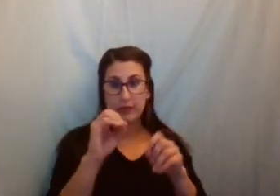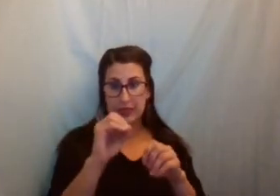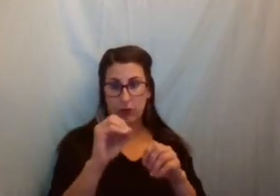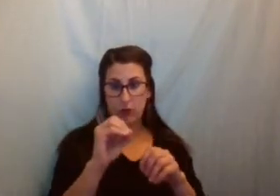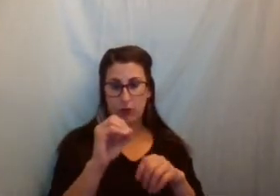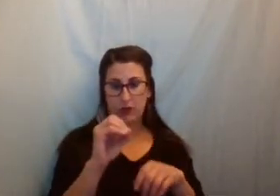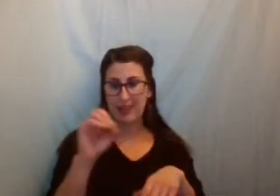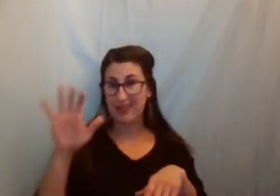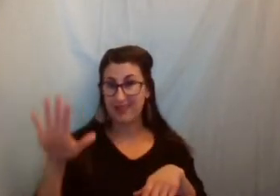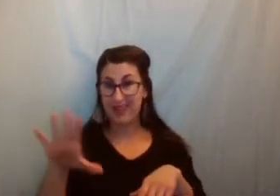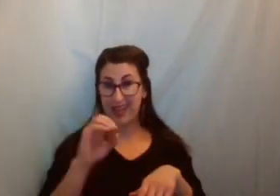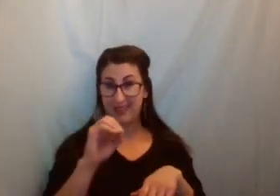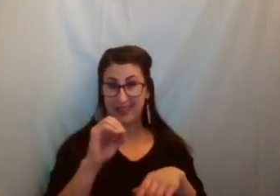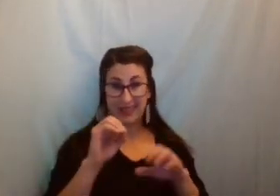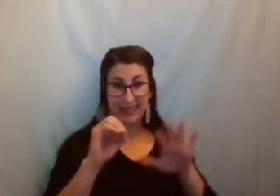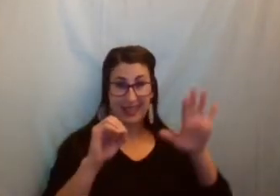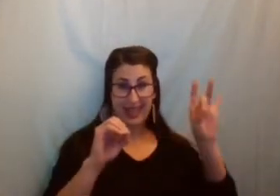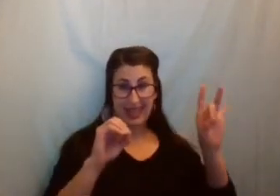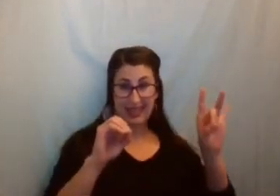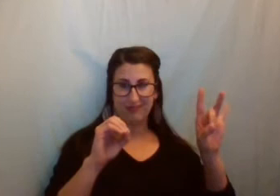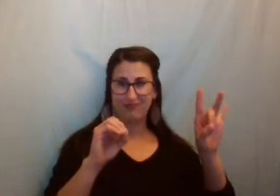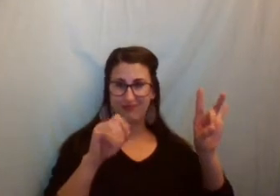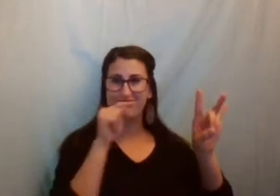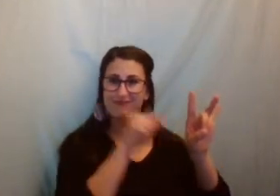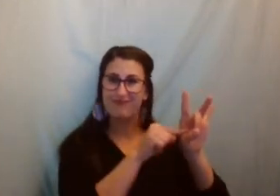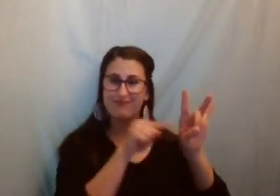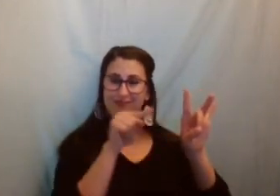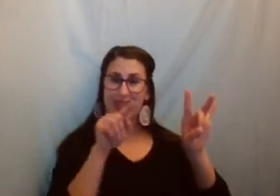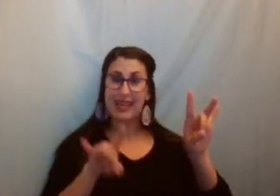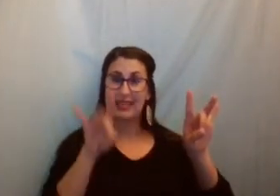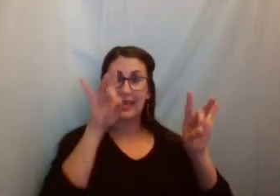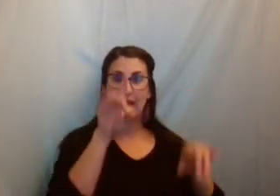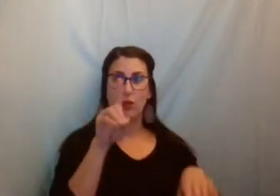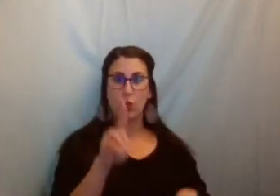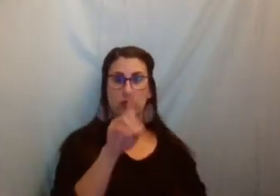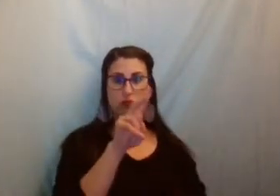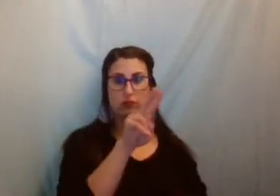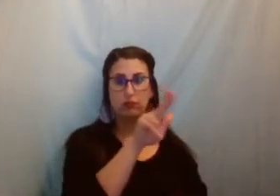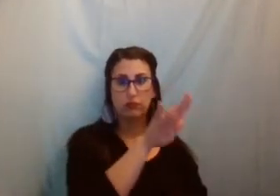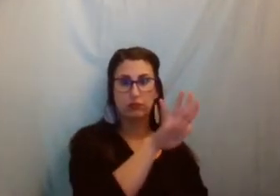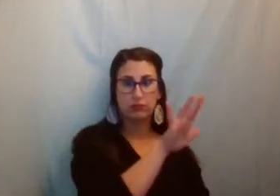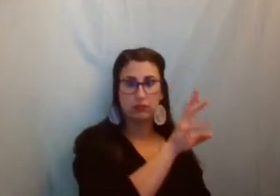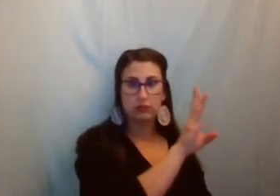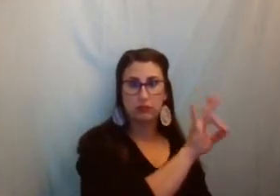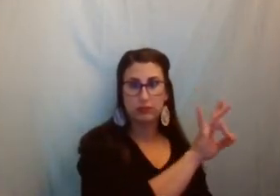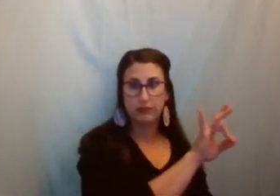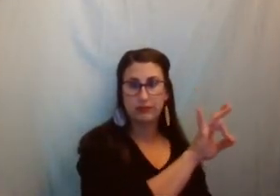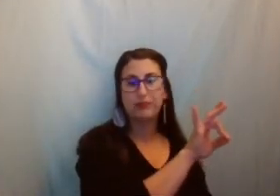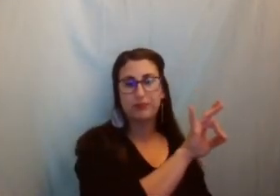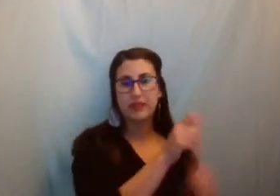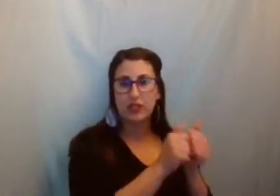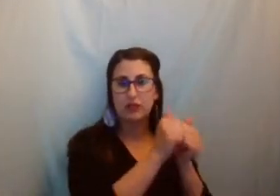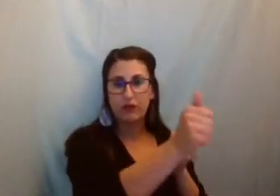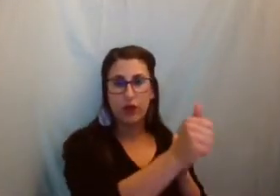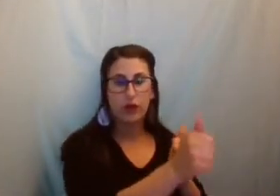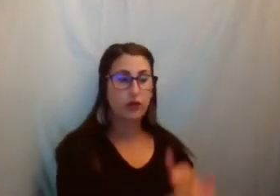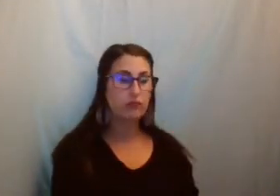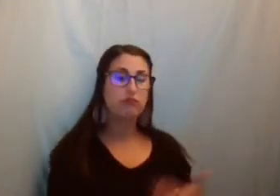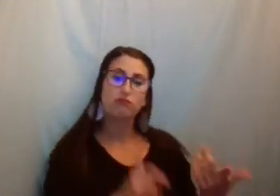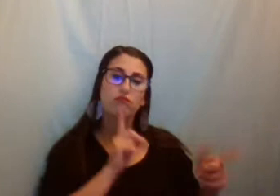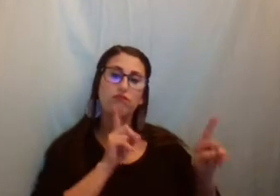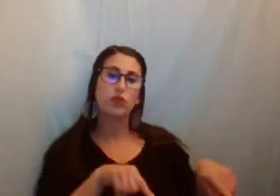or 5? It's negative 8 because that's 8 jumps away, while this one's 5 jumps away from 0. So then the answer is negative